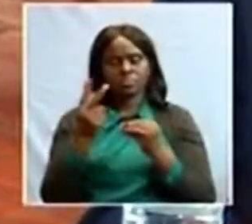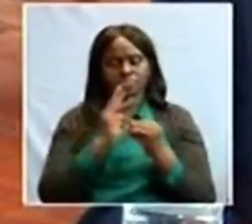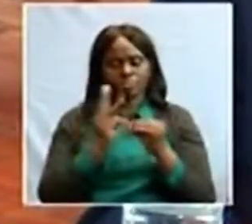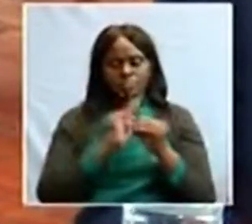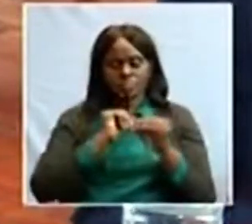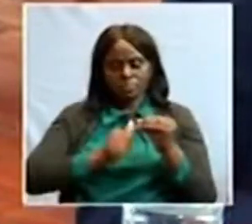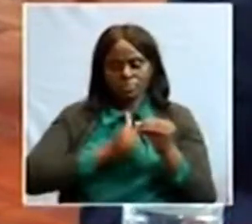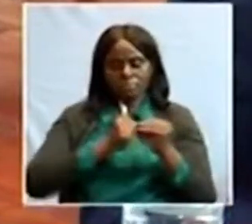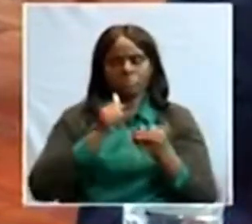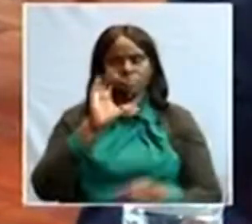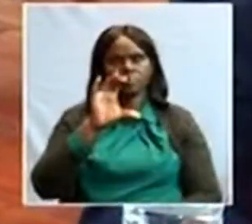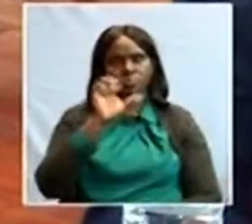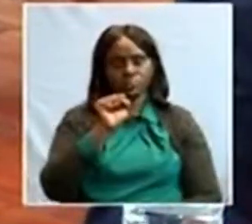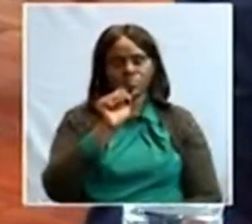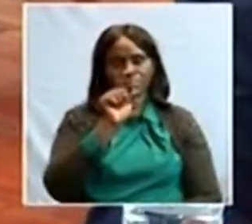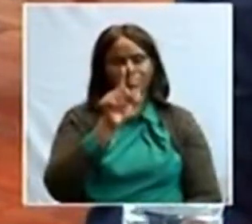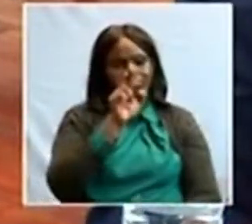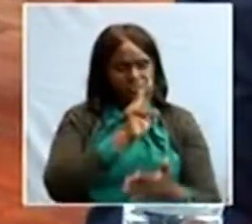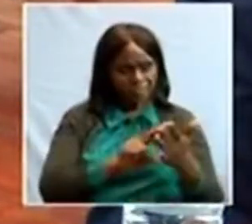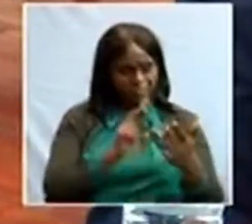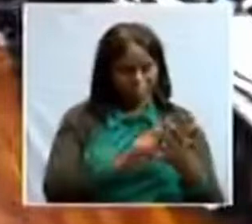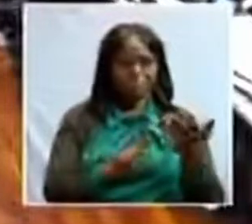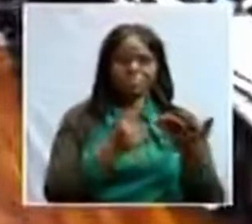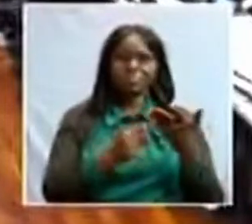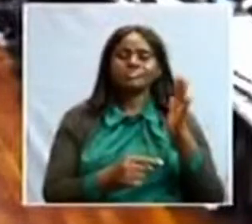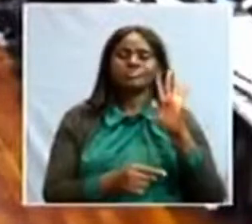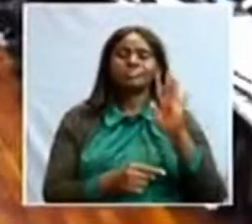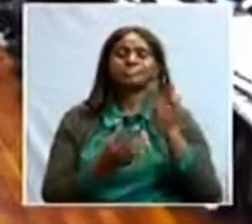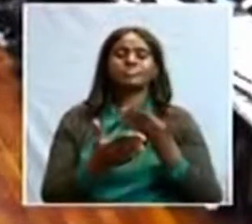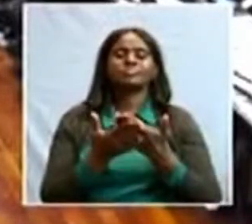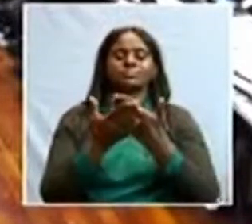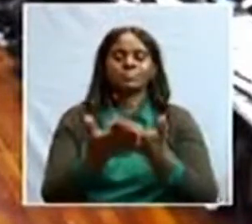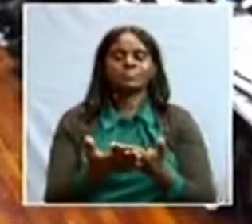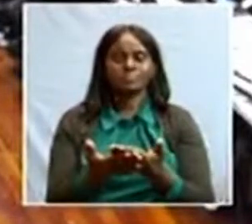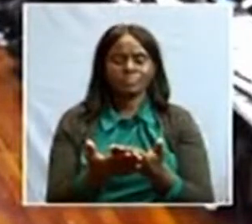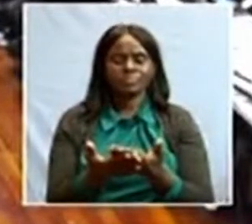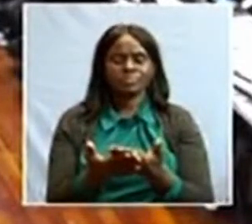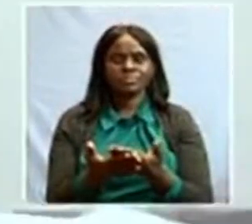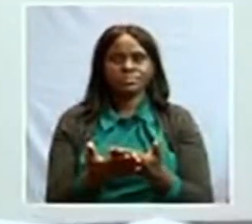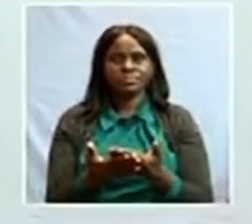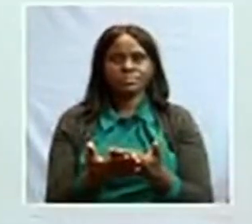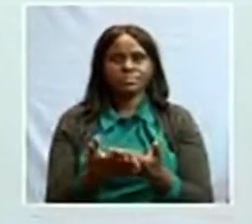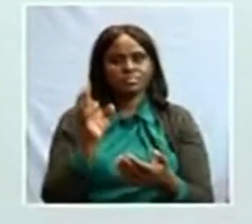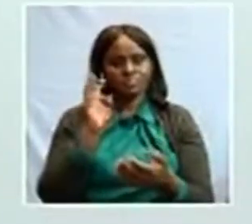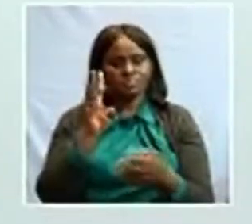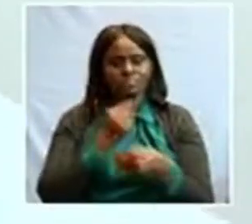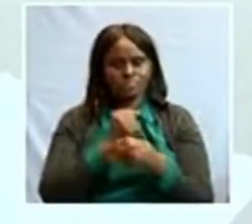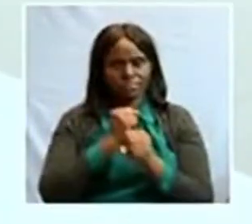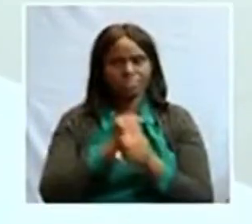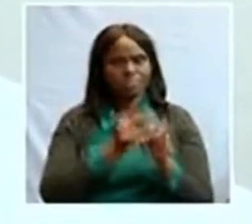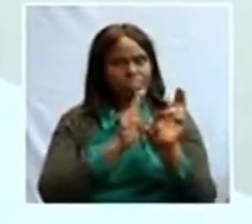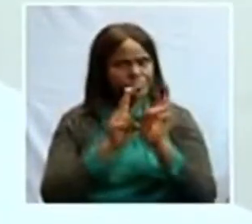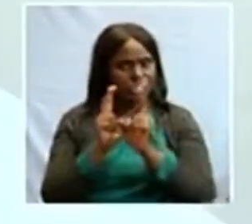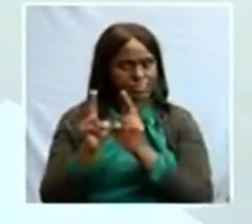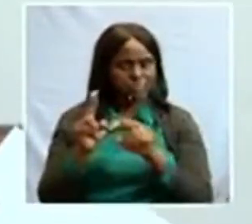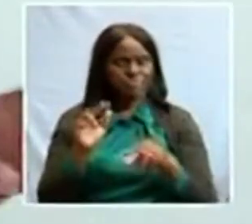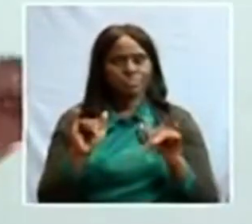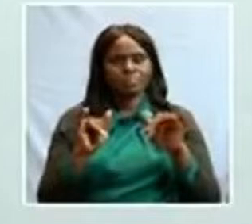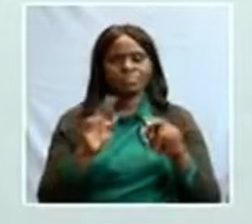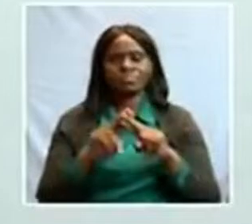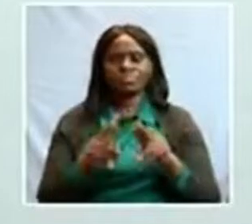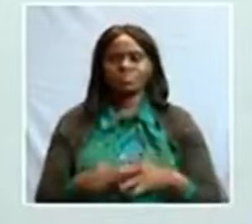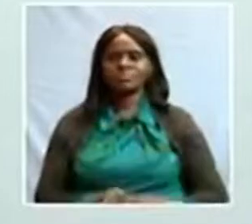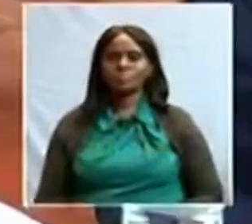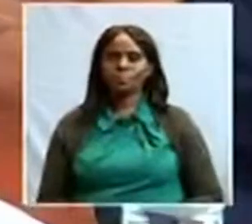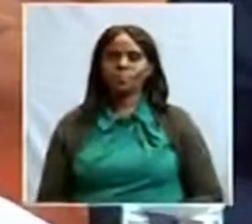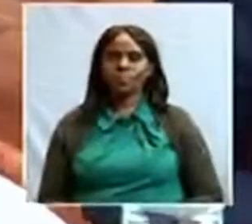we CS, read what is supposed to be presented, then we shall make reactions. Yes, Chair.